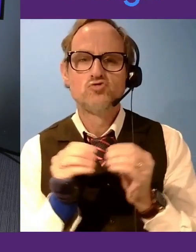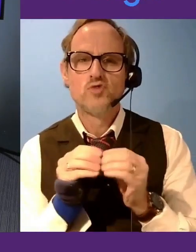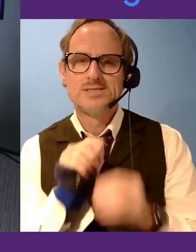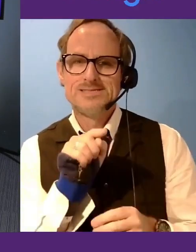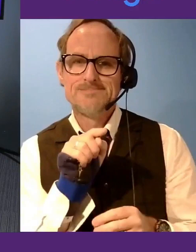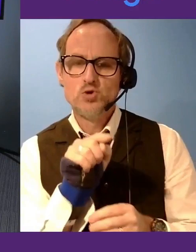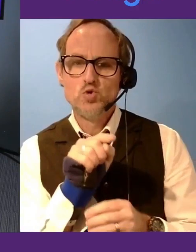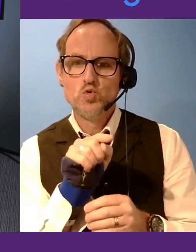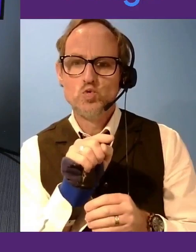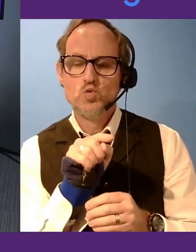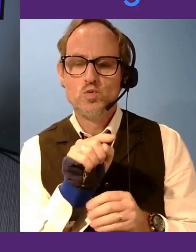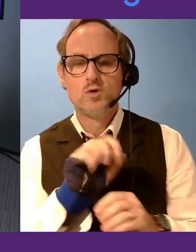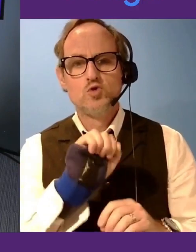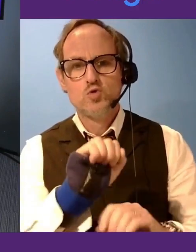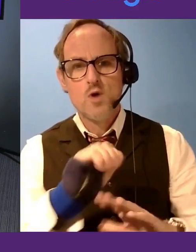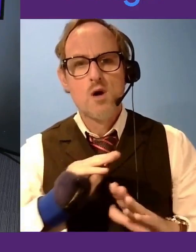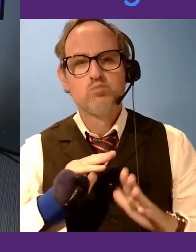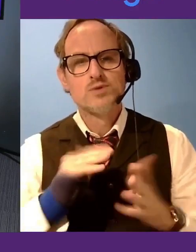presentation